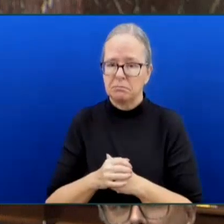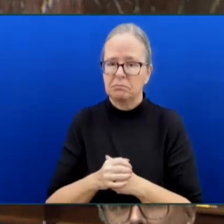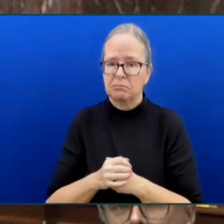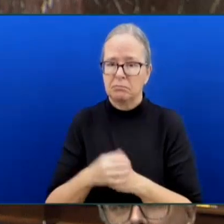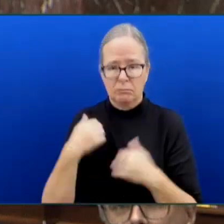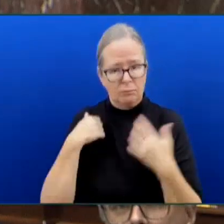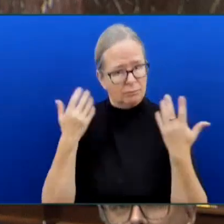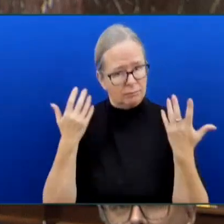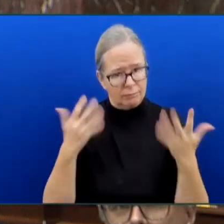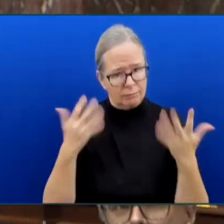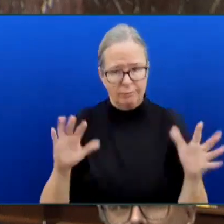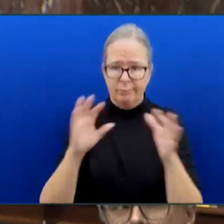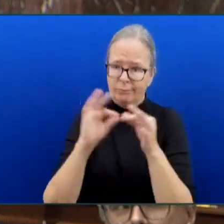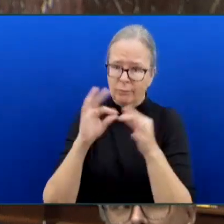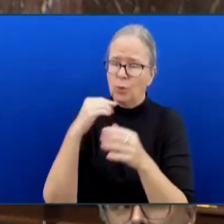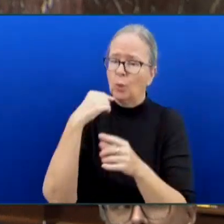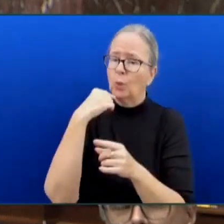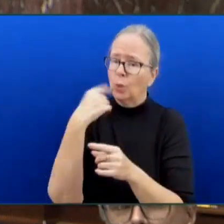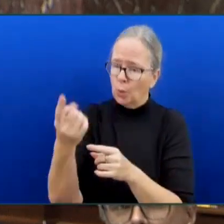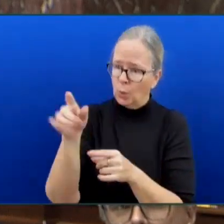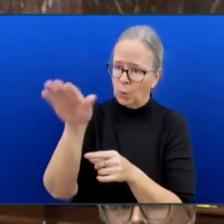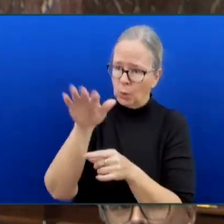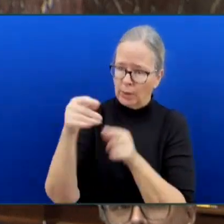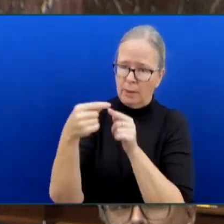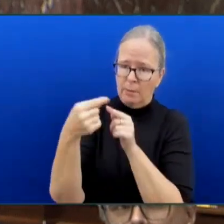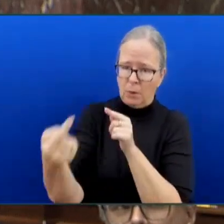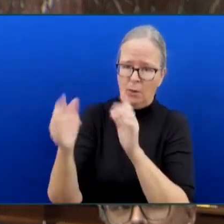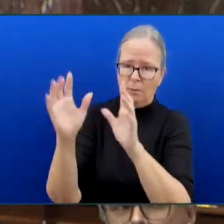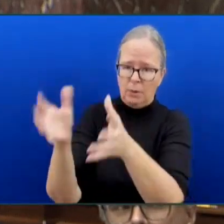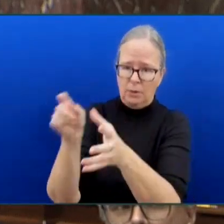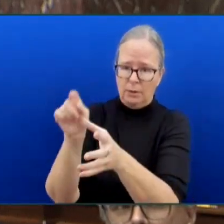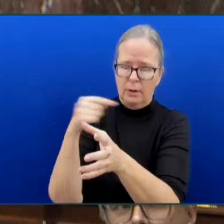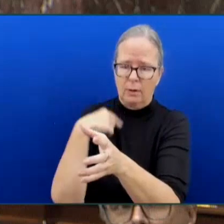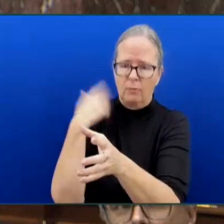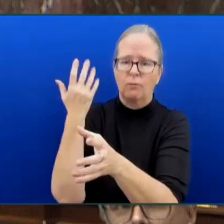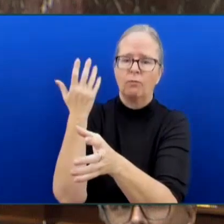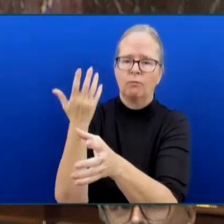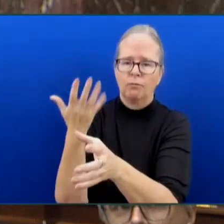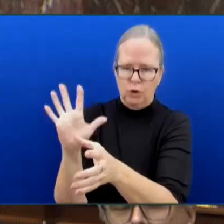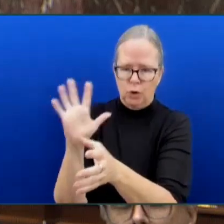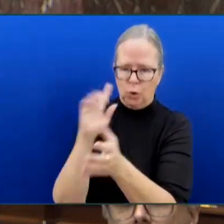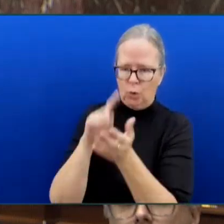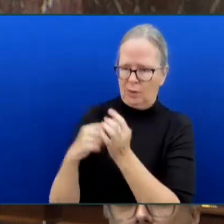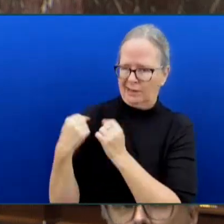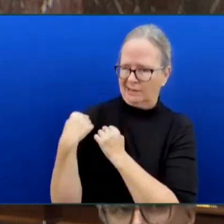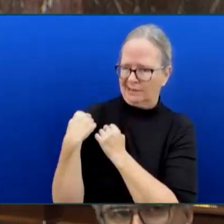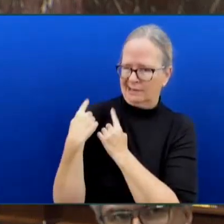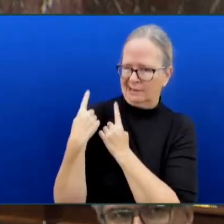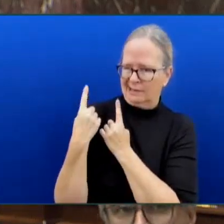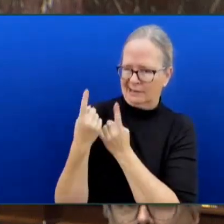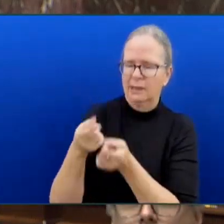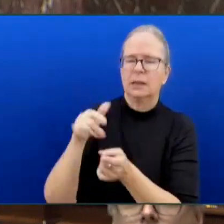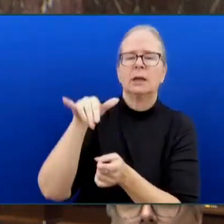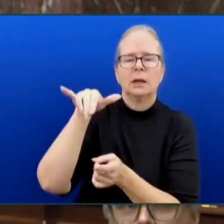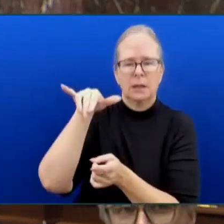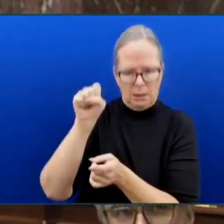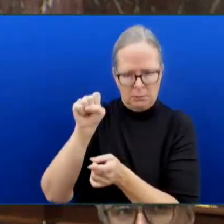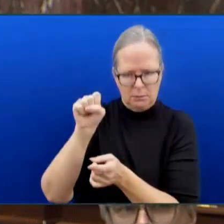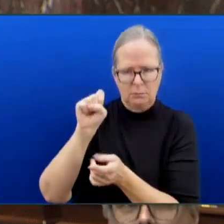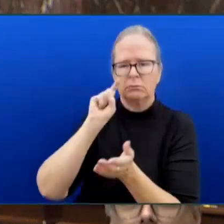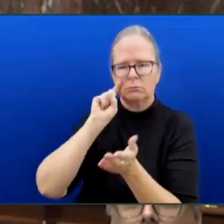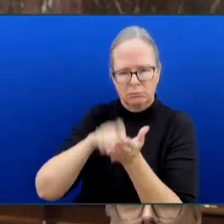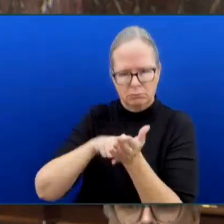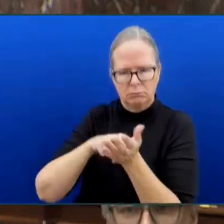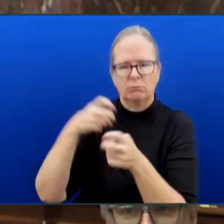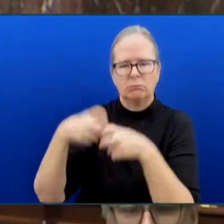general, we have acknowledged the problems. I know that there are people who miss sailings, who have experienced frustrations. We've said to the company that